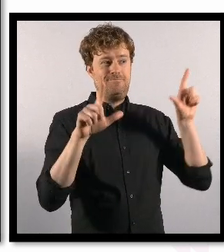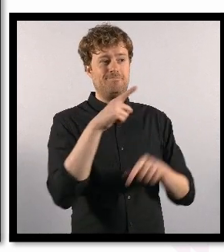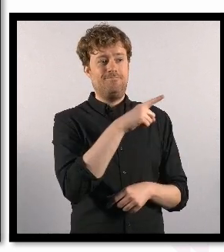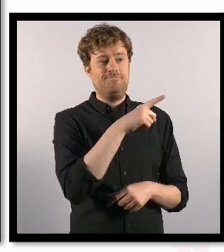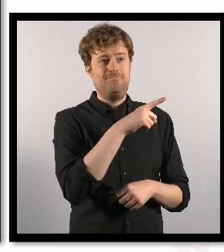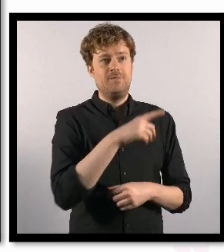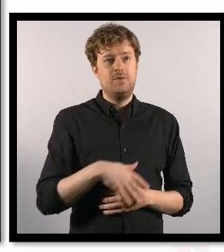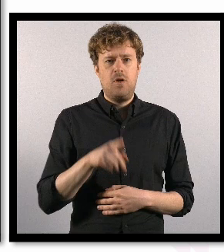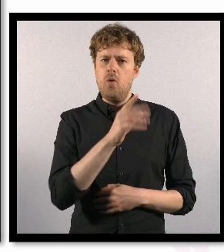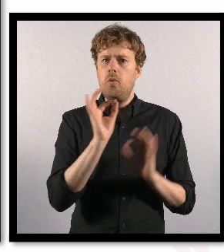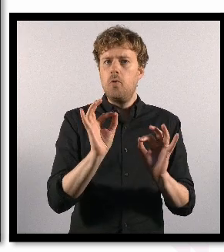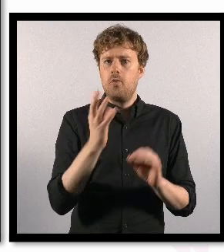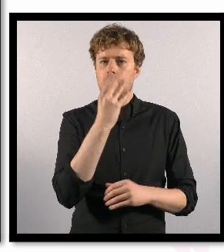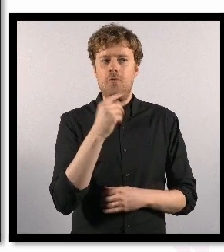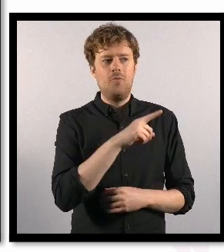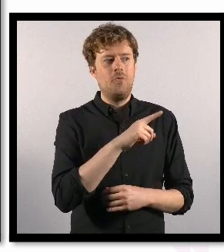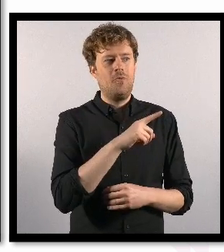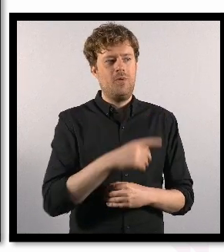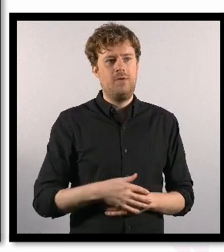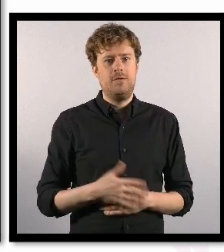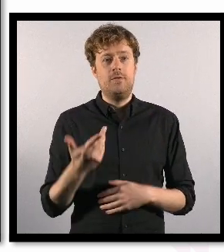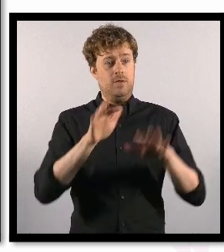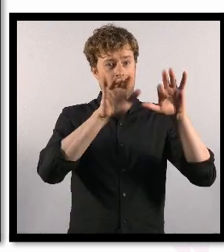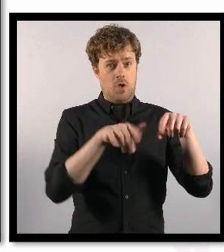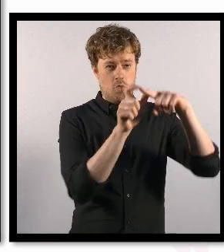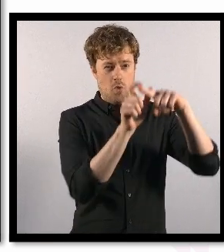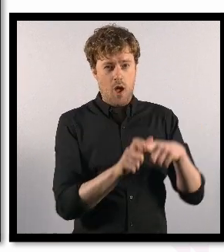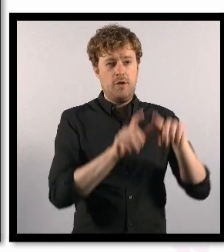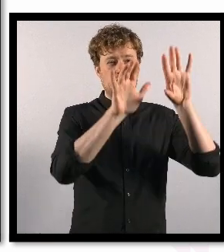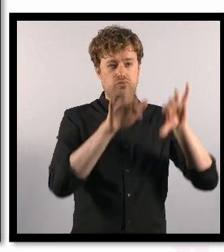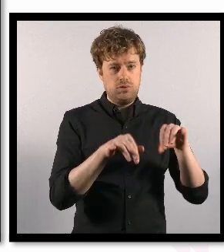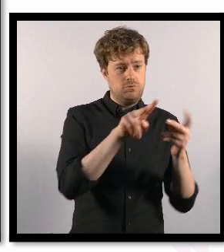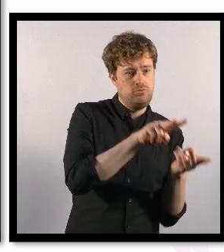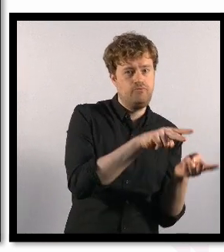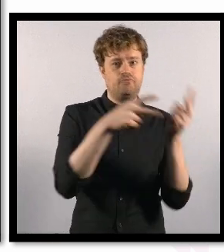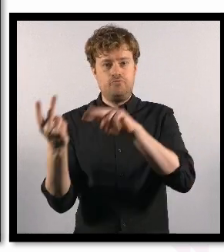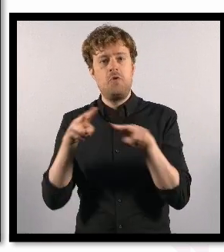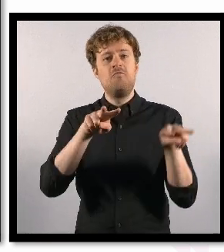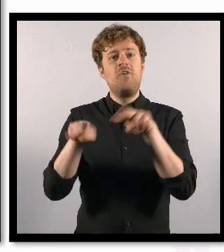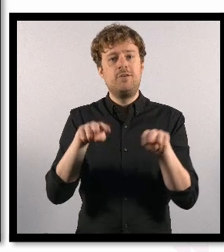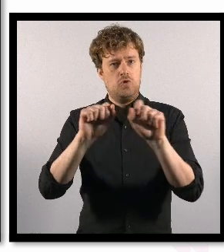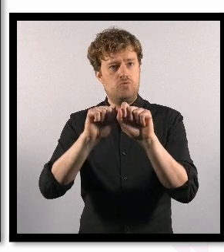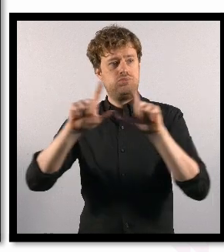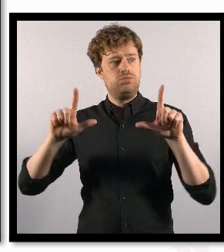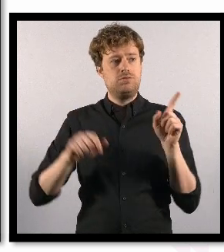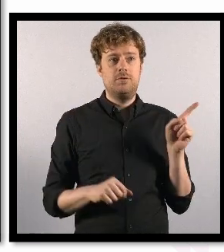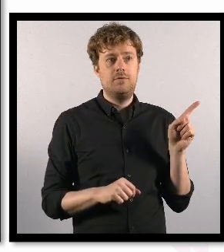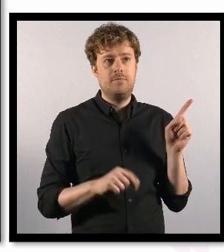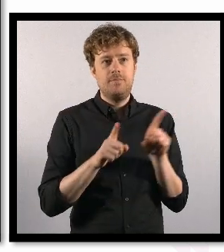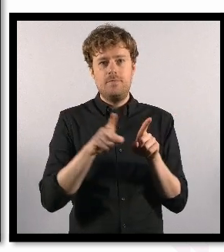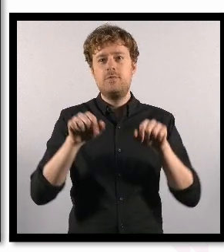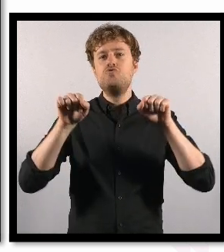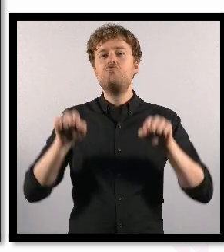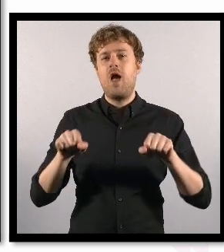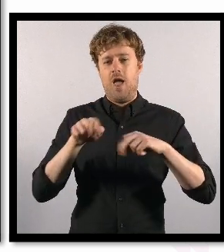model. We have this prompt, an avocado sitting on an armchair. You see, the core is empty. This is something you would not understand looking